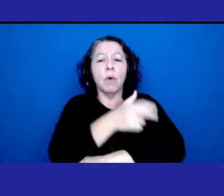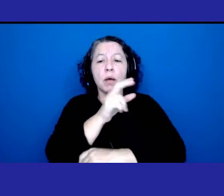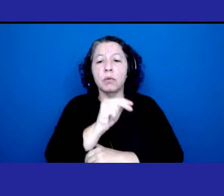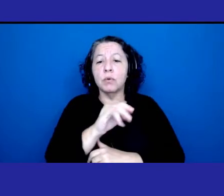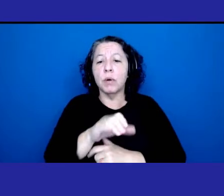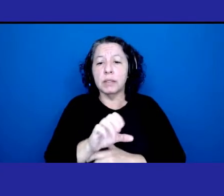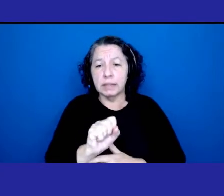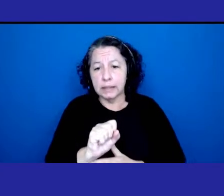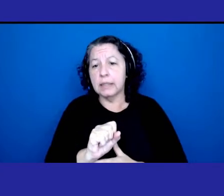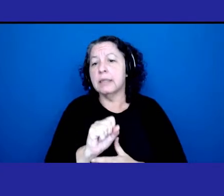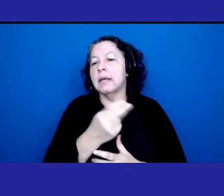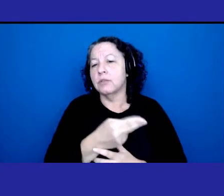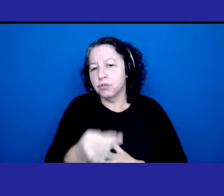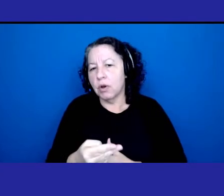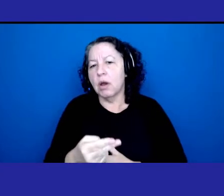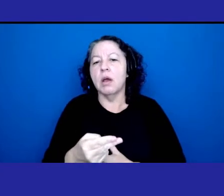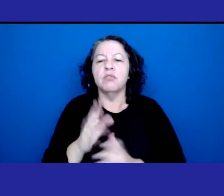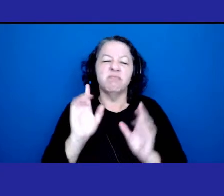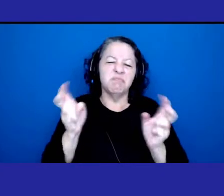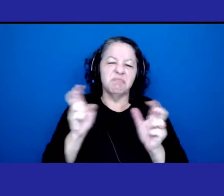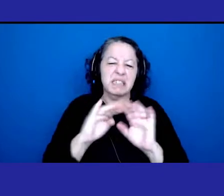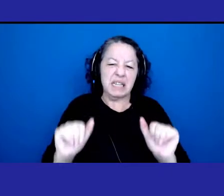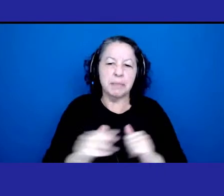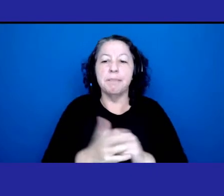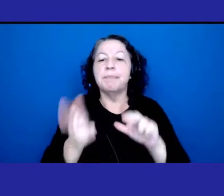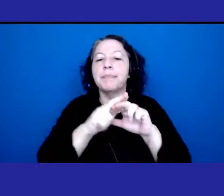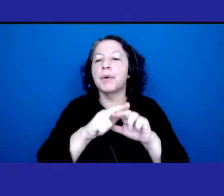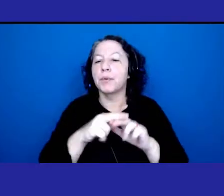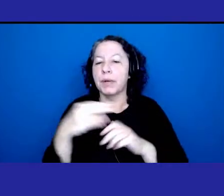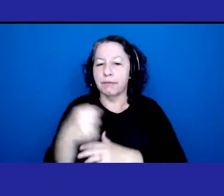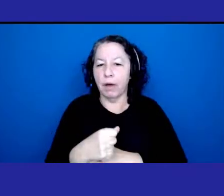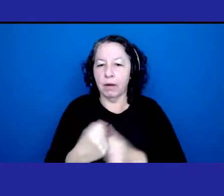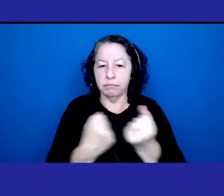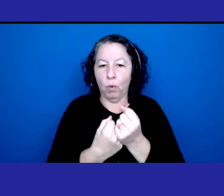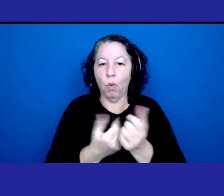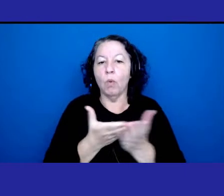system, to increase funding by